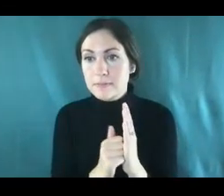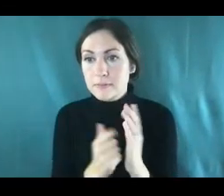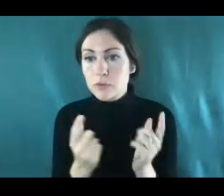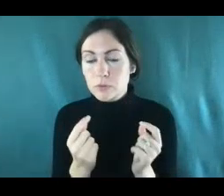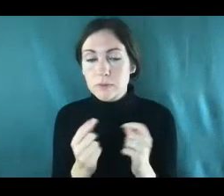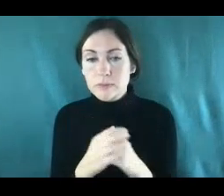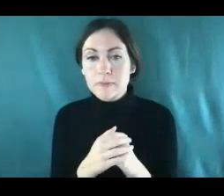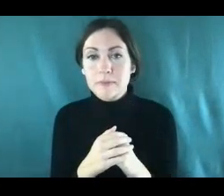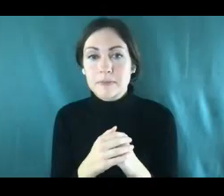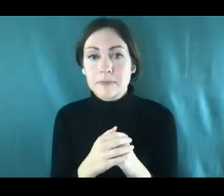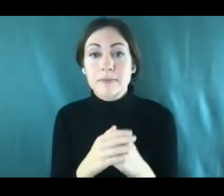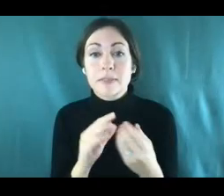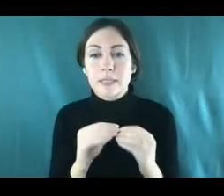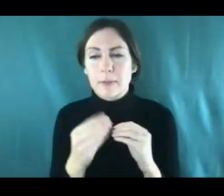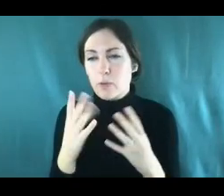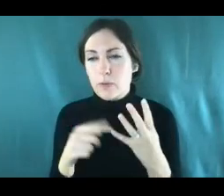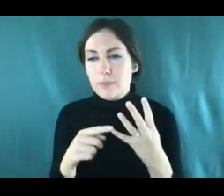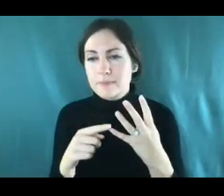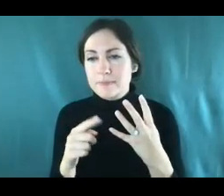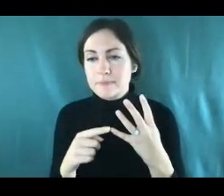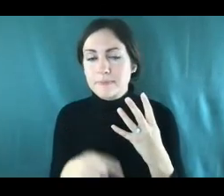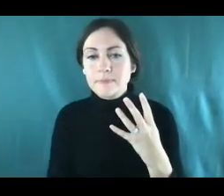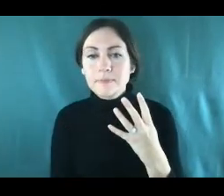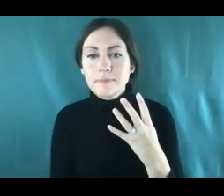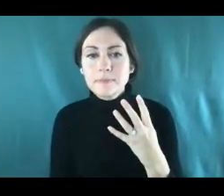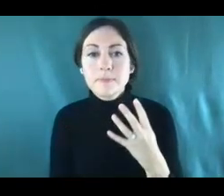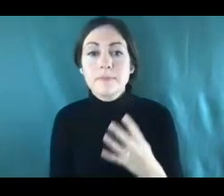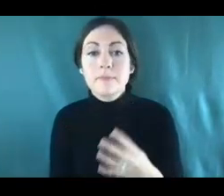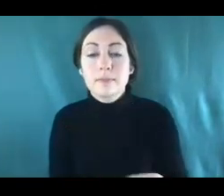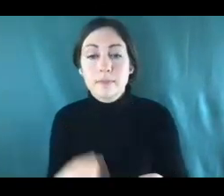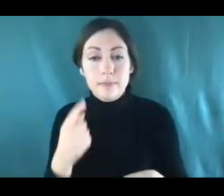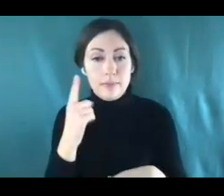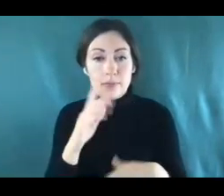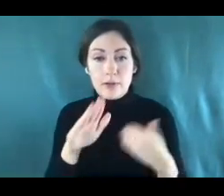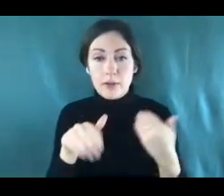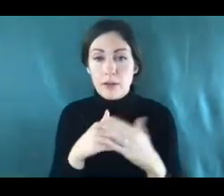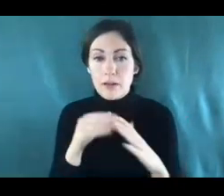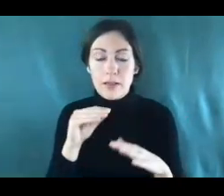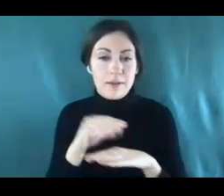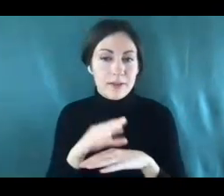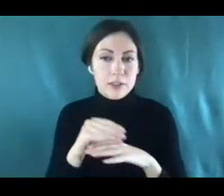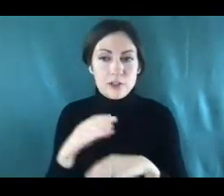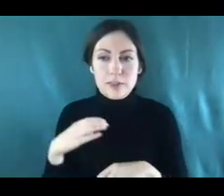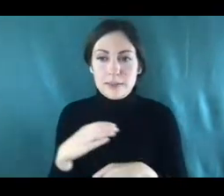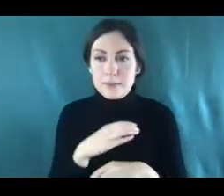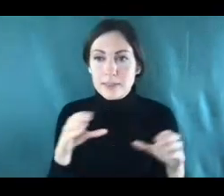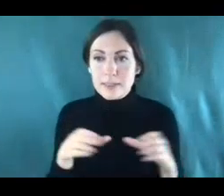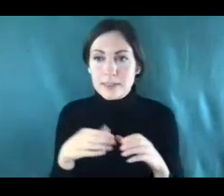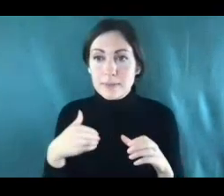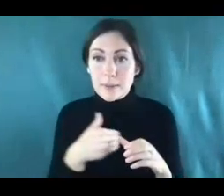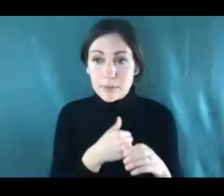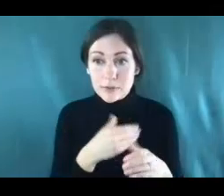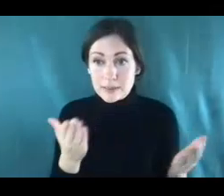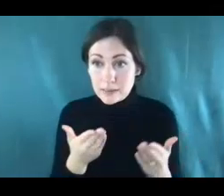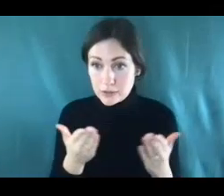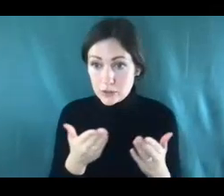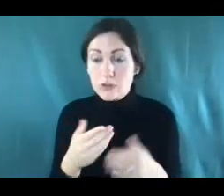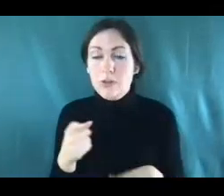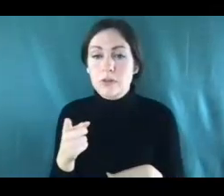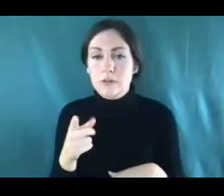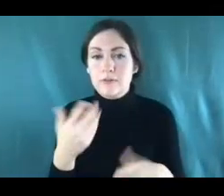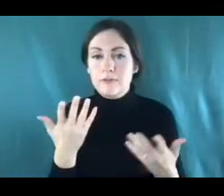here, agenda item 4. For all of the advisory committee members that are here on the call, you were provided a copy